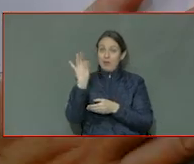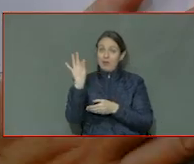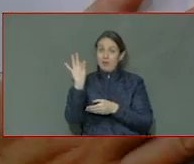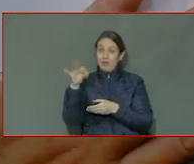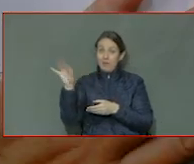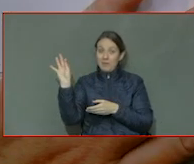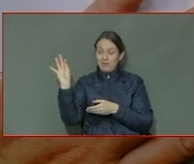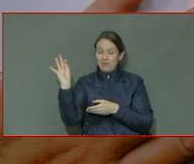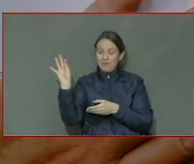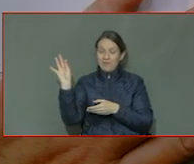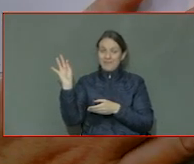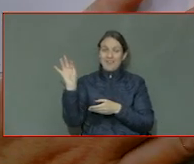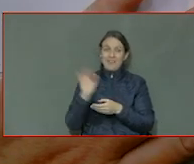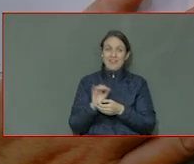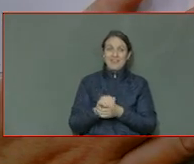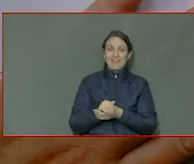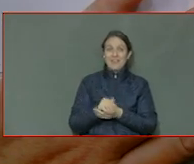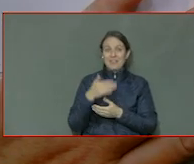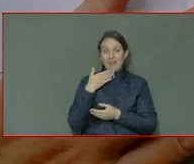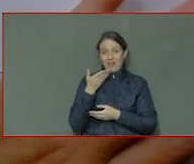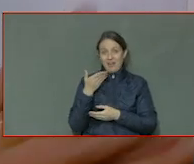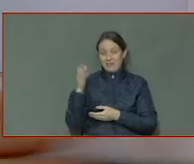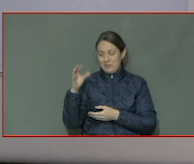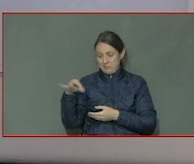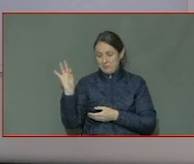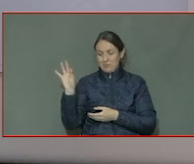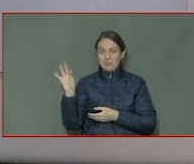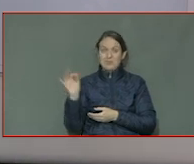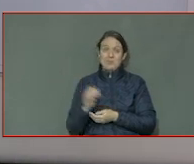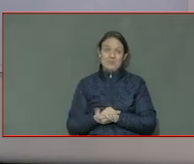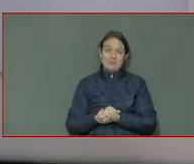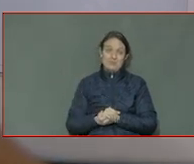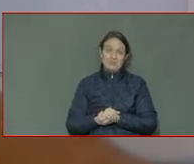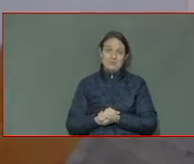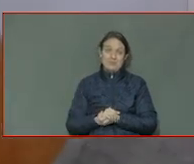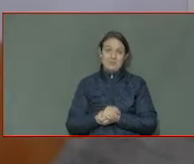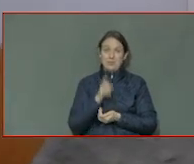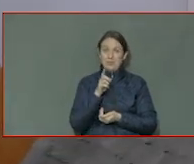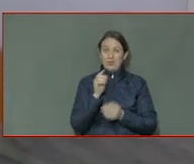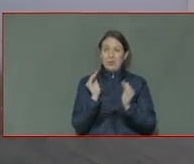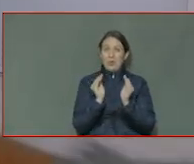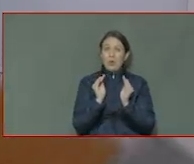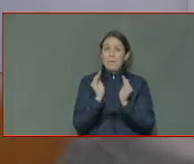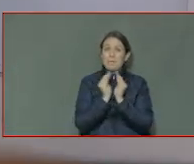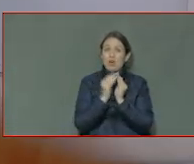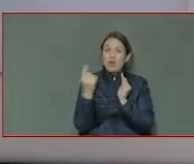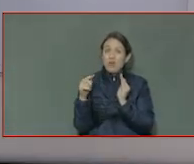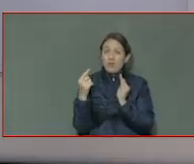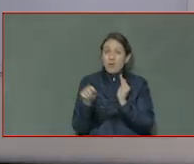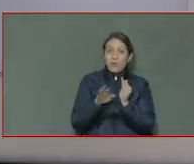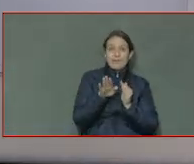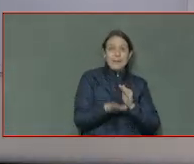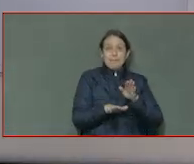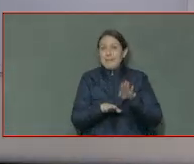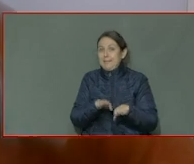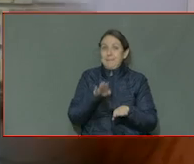1, 2, 3, 4, 5. Okay, so you're not going to get marks for all the maths that